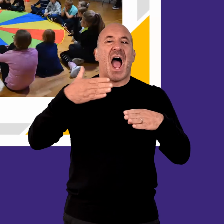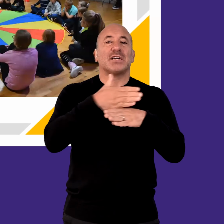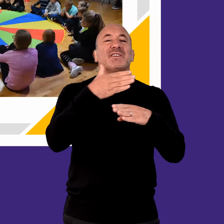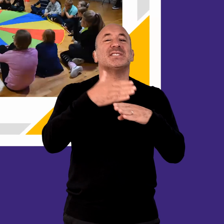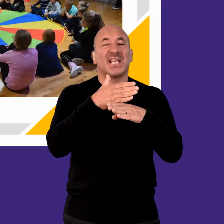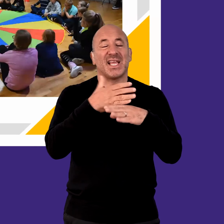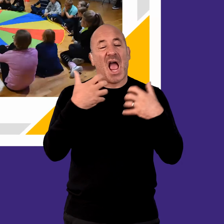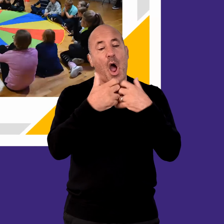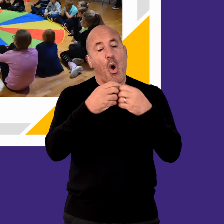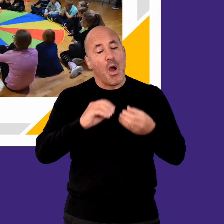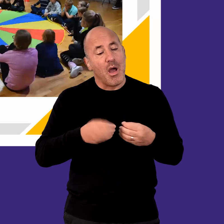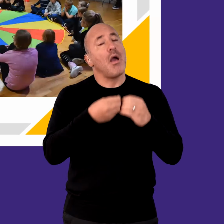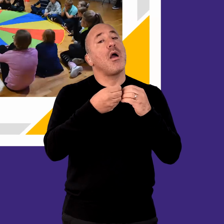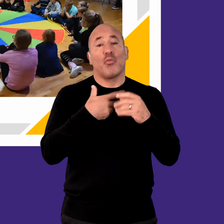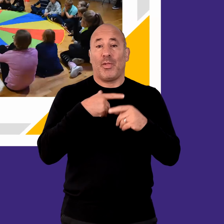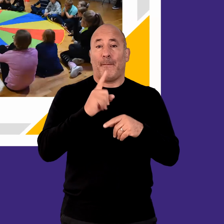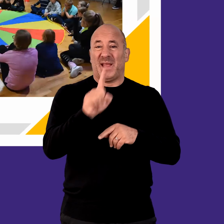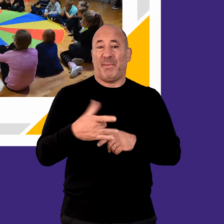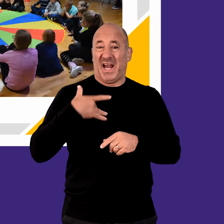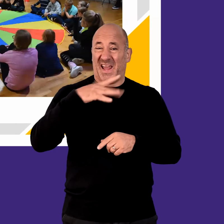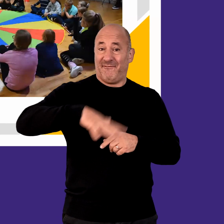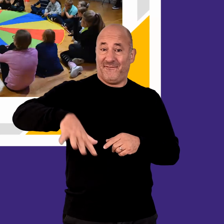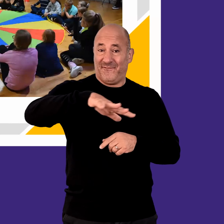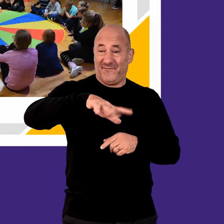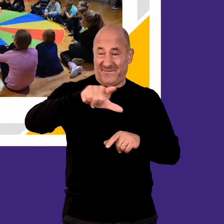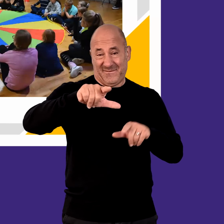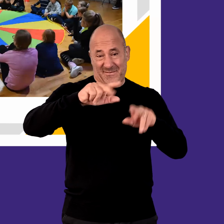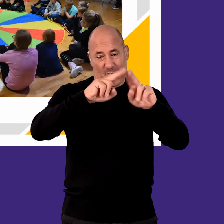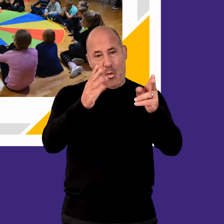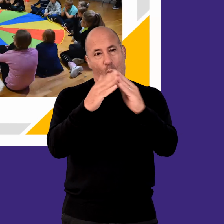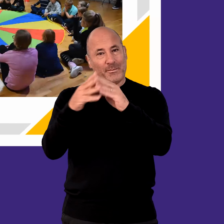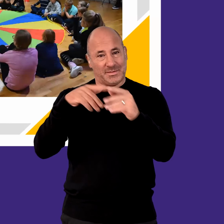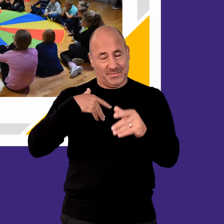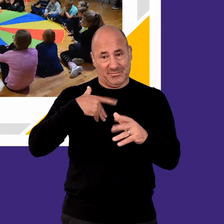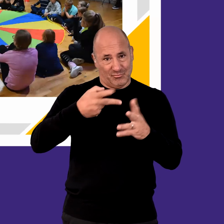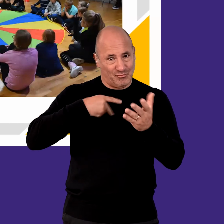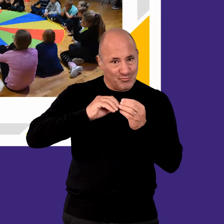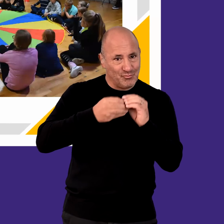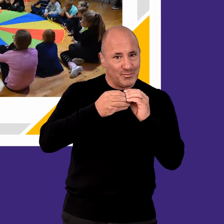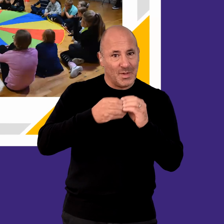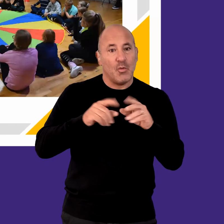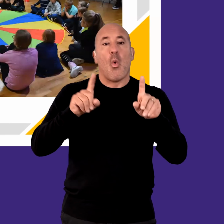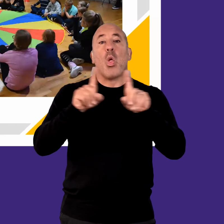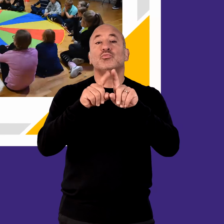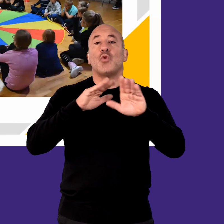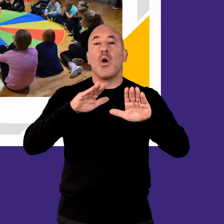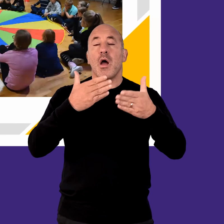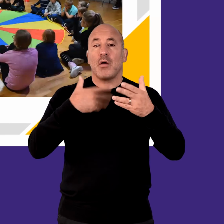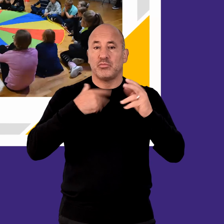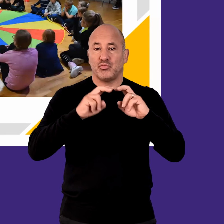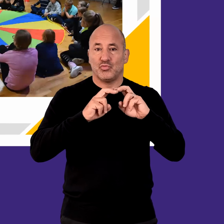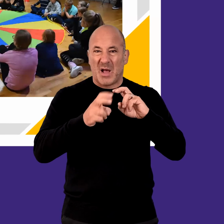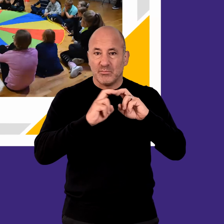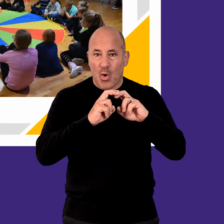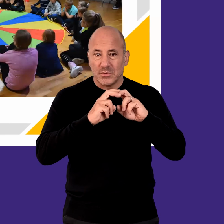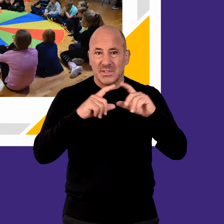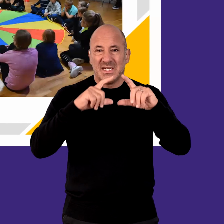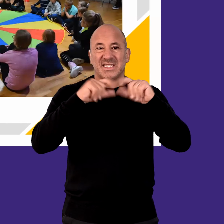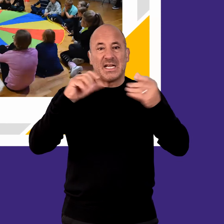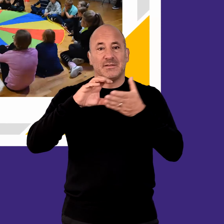So we developed a programme that delivered creative activity co-designed with residents in their residential settings, but